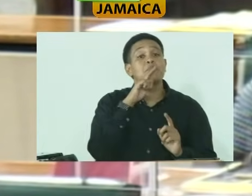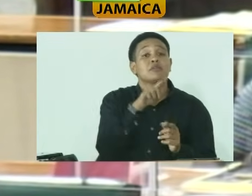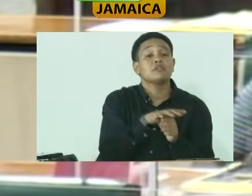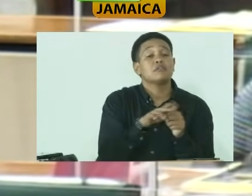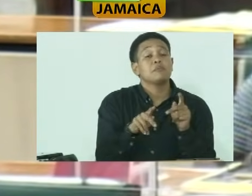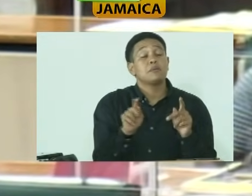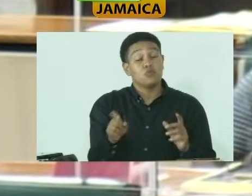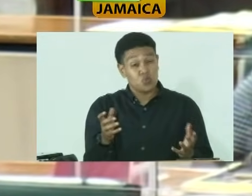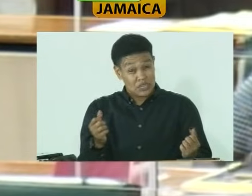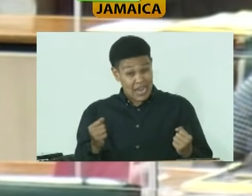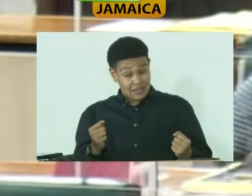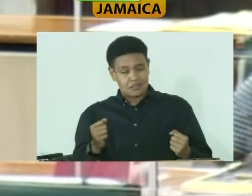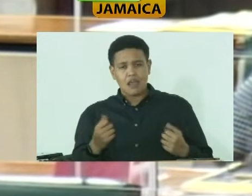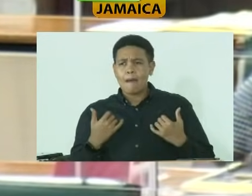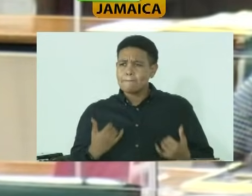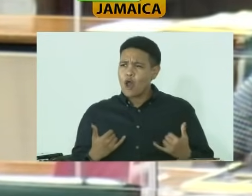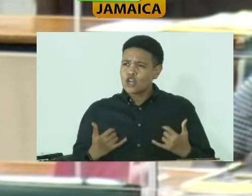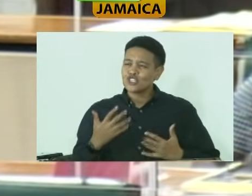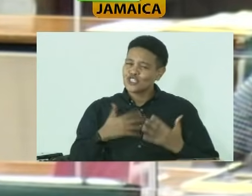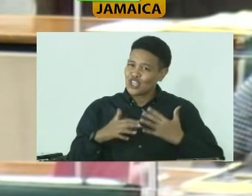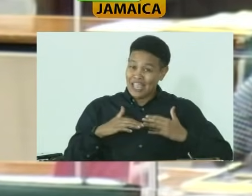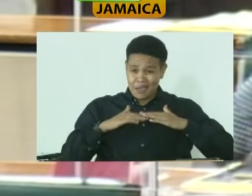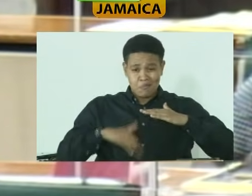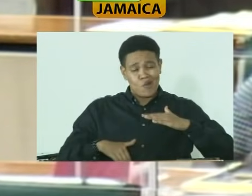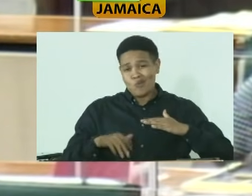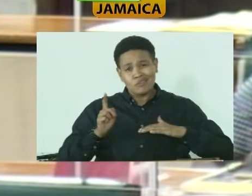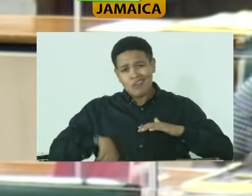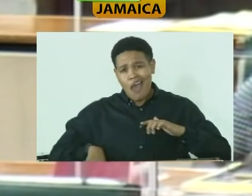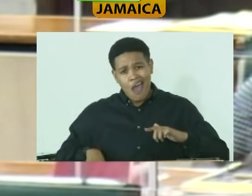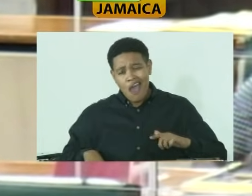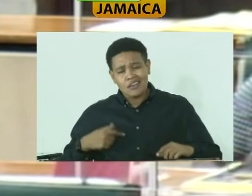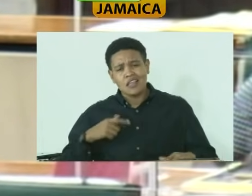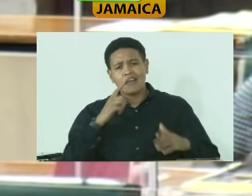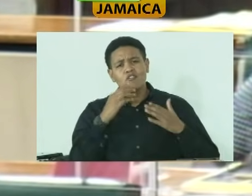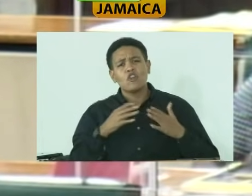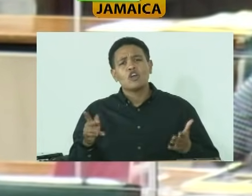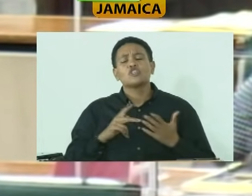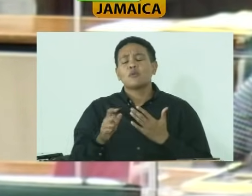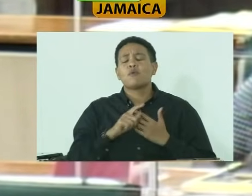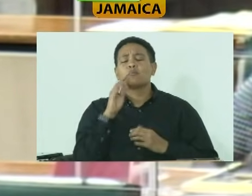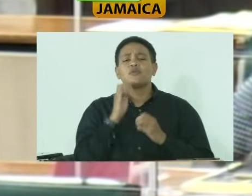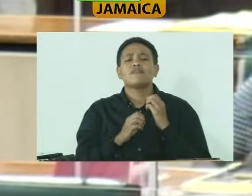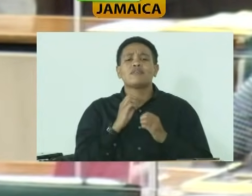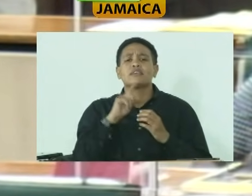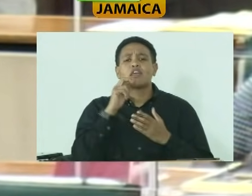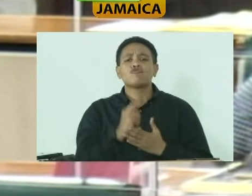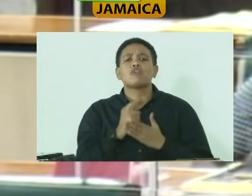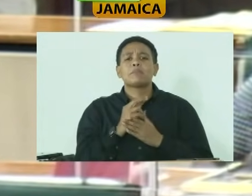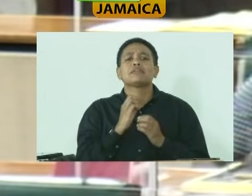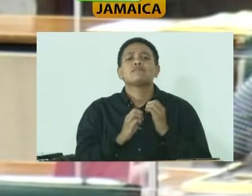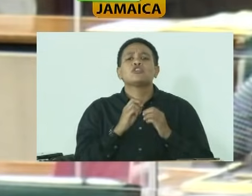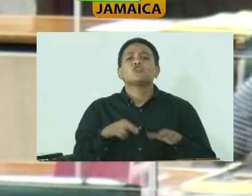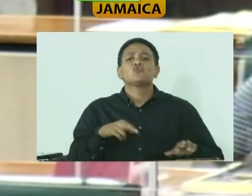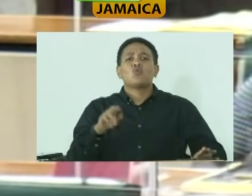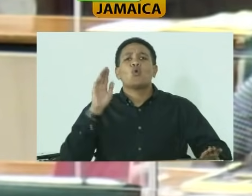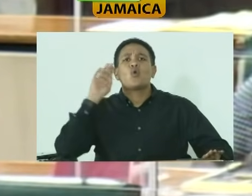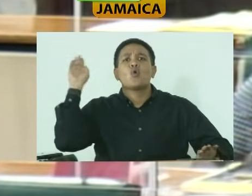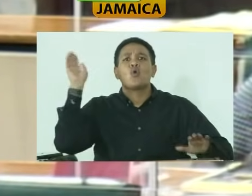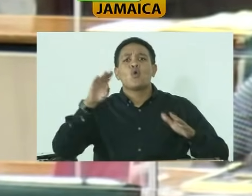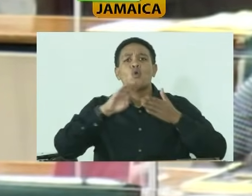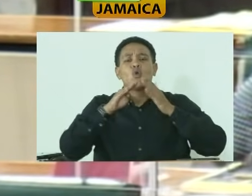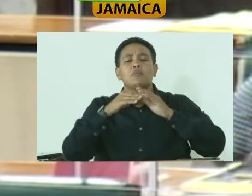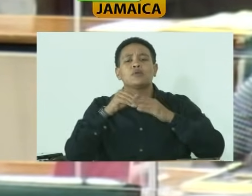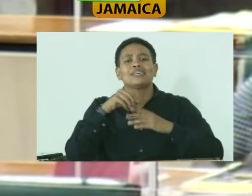fall below. As such, I have launched a program to fix and rehabilitate the roads across all communities in